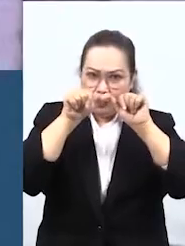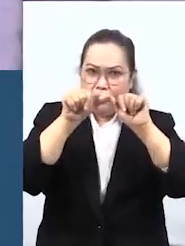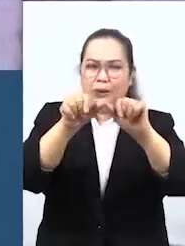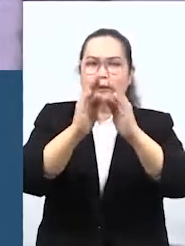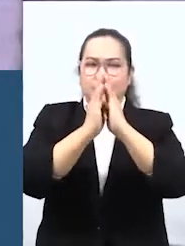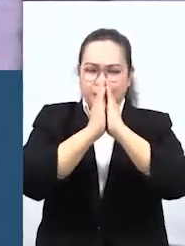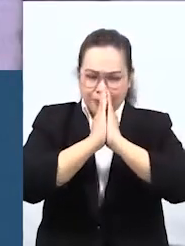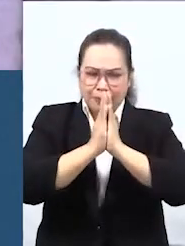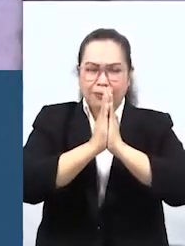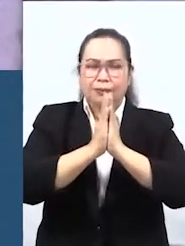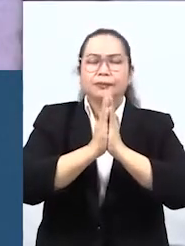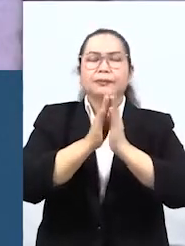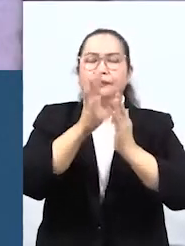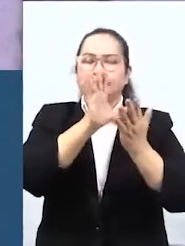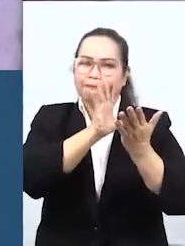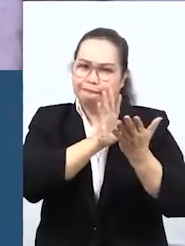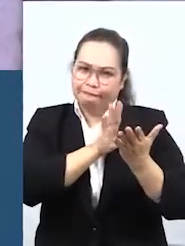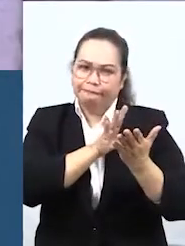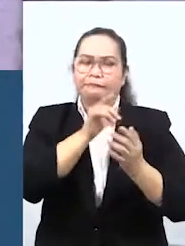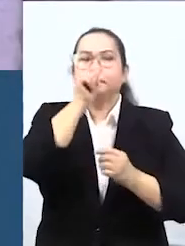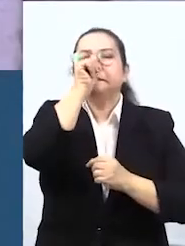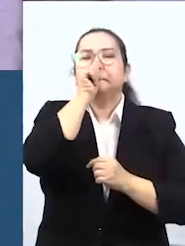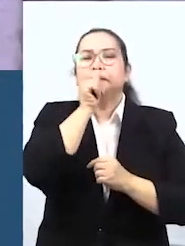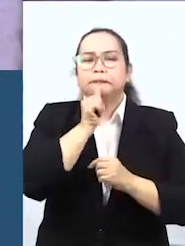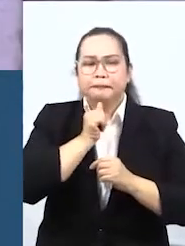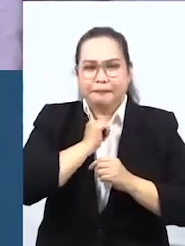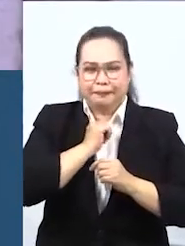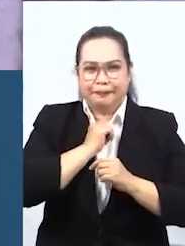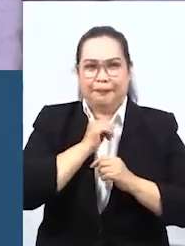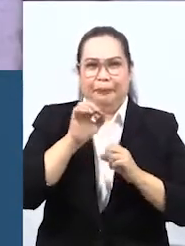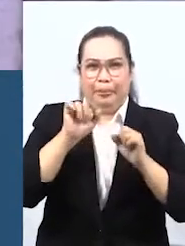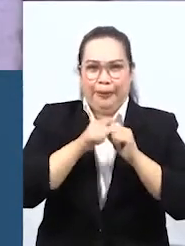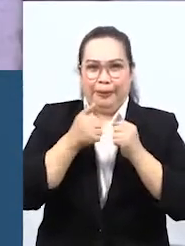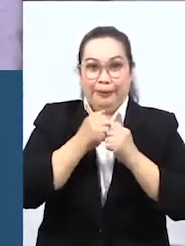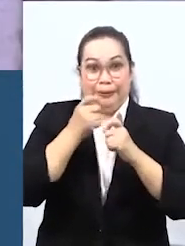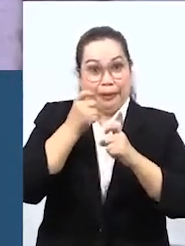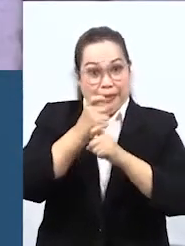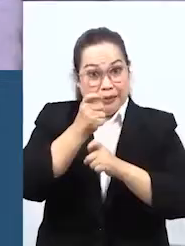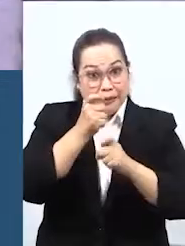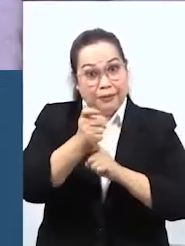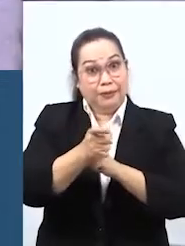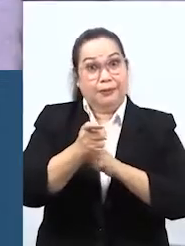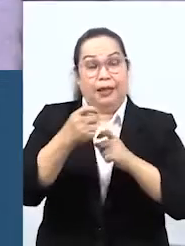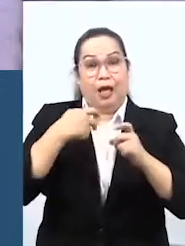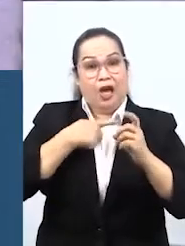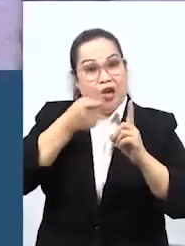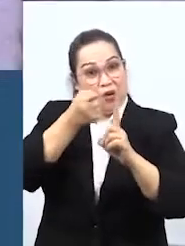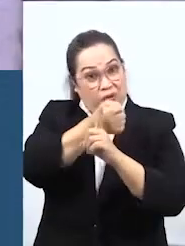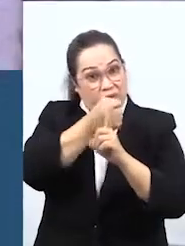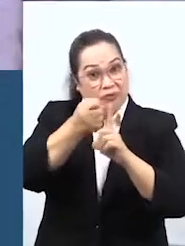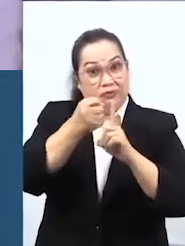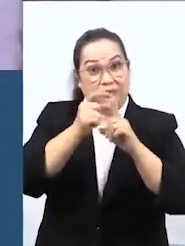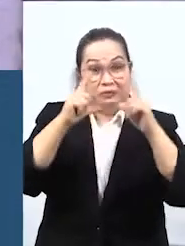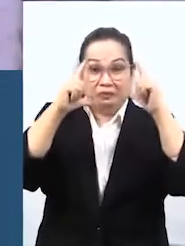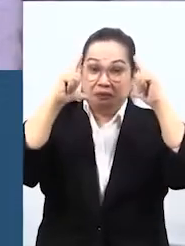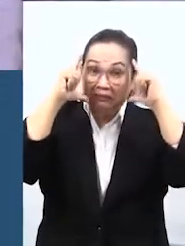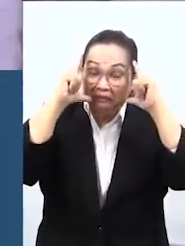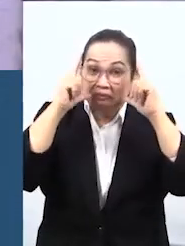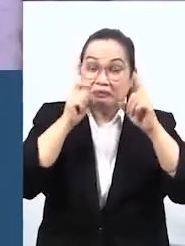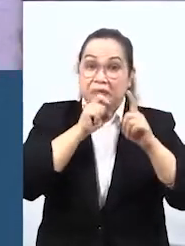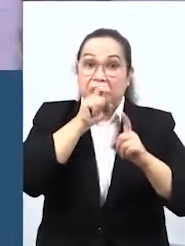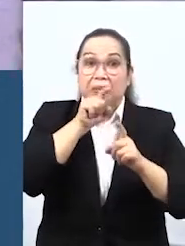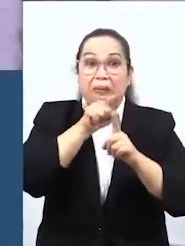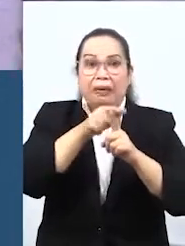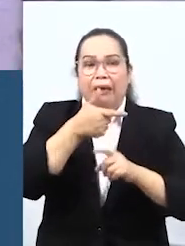keep waiting during his absence They would be mocked they will be persecuted they will be laughed at in